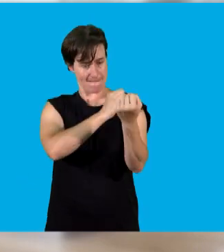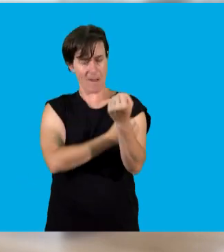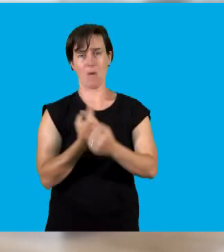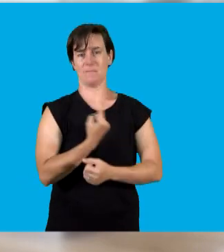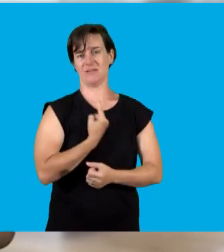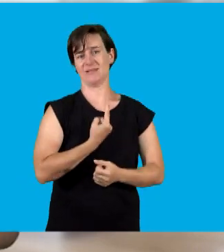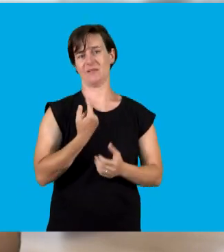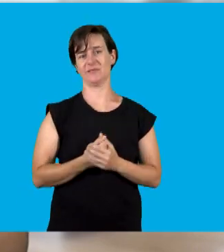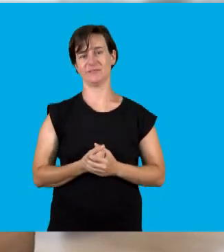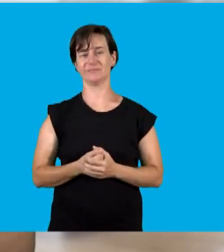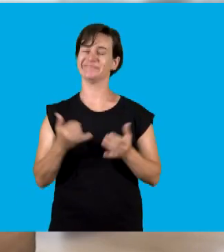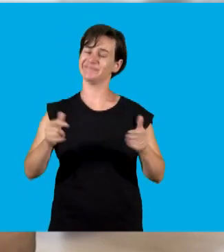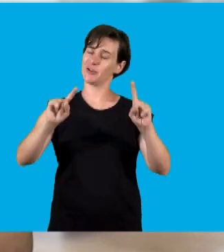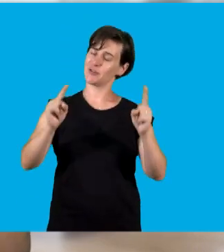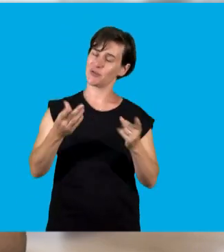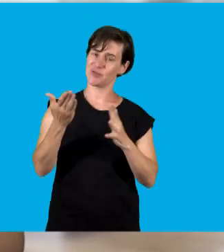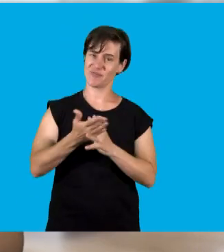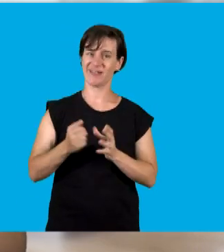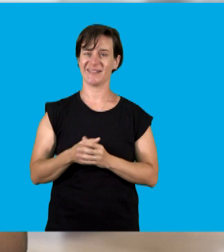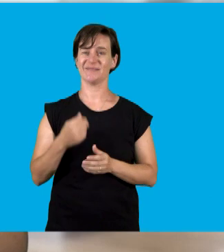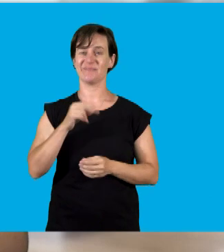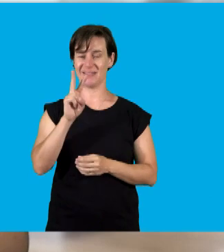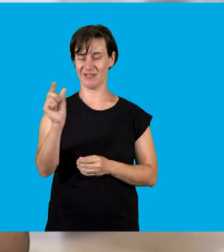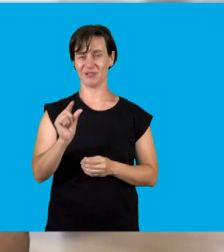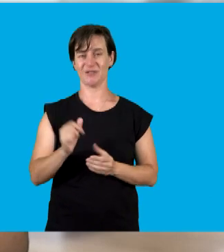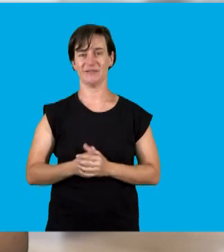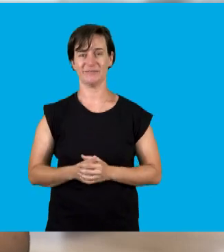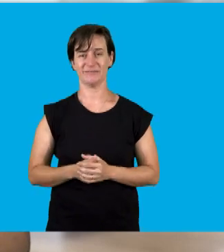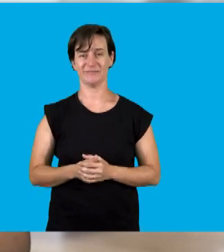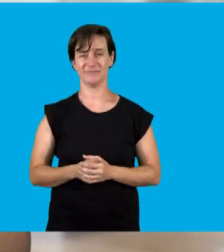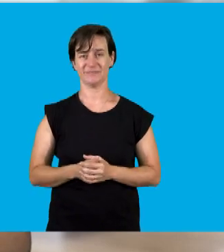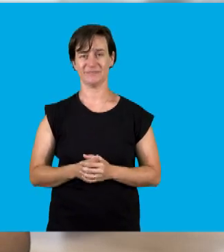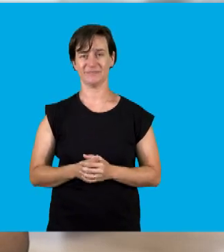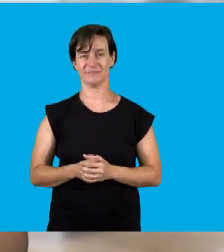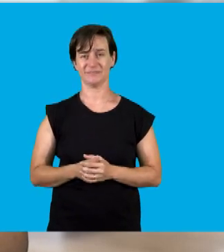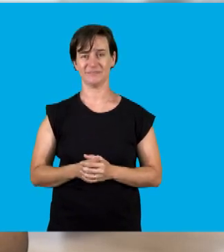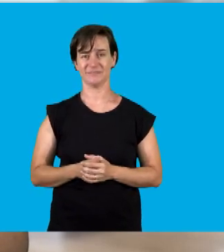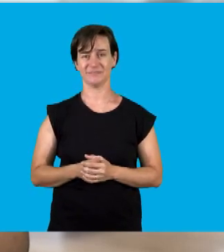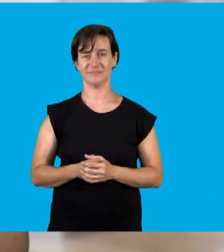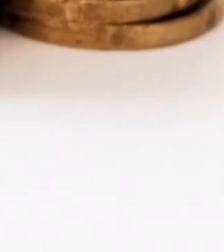self-empowered. Let us just go for a quick break and I will see you shortly.